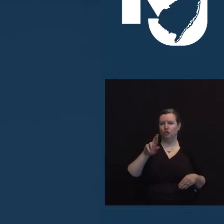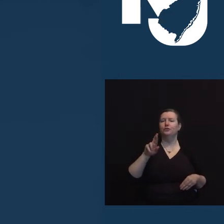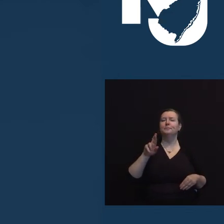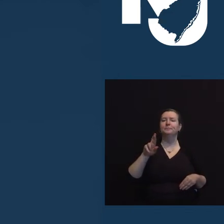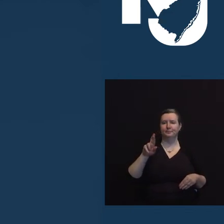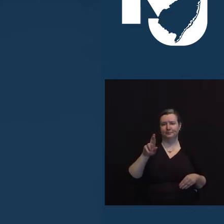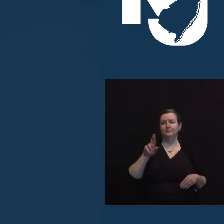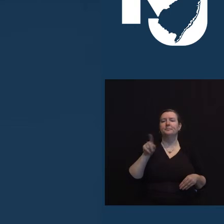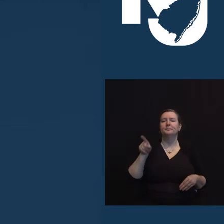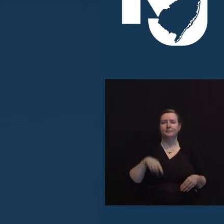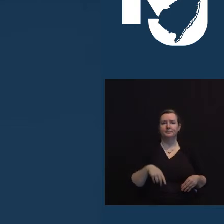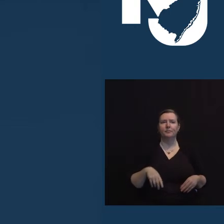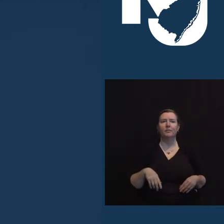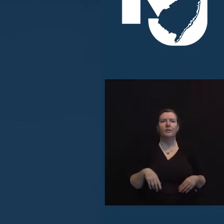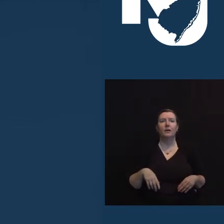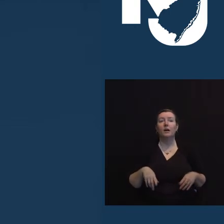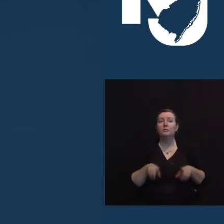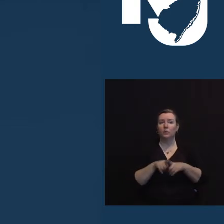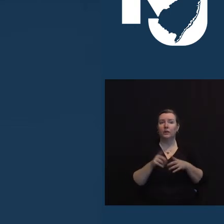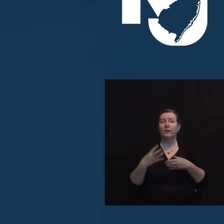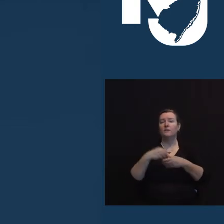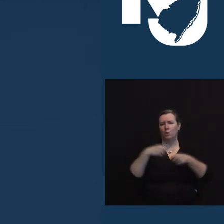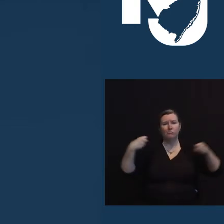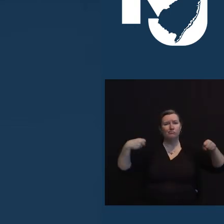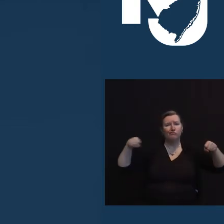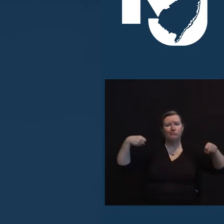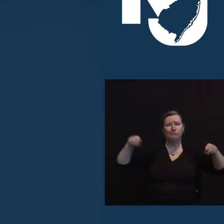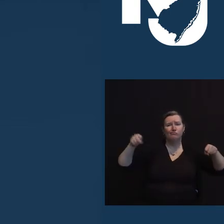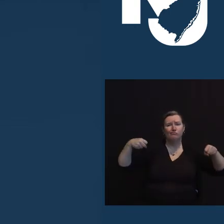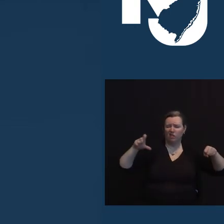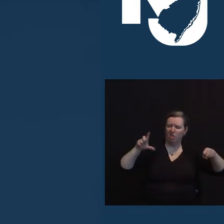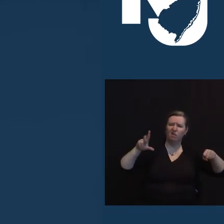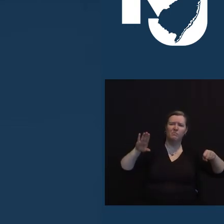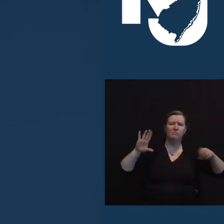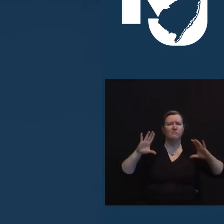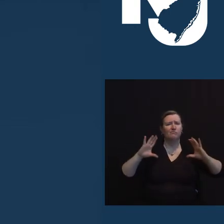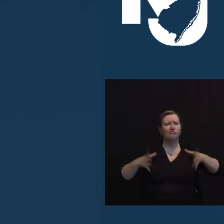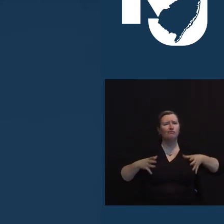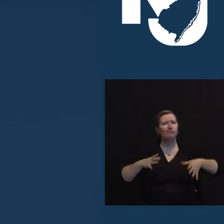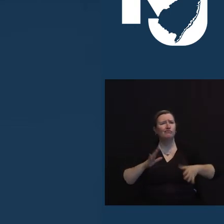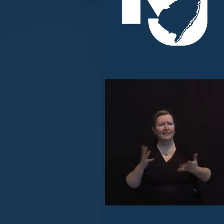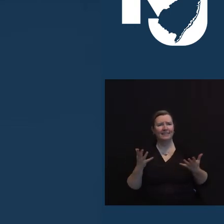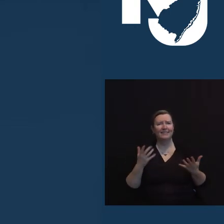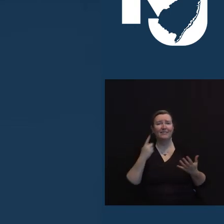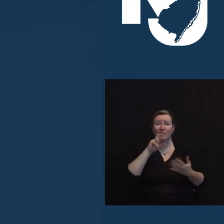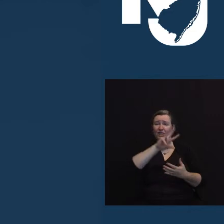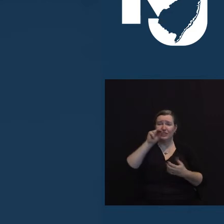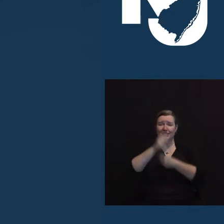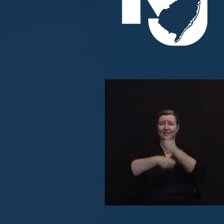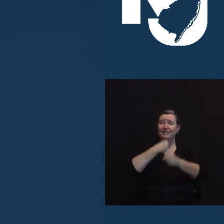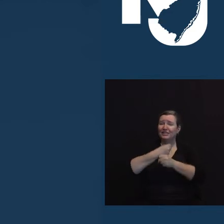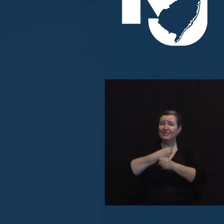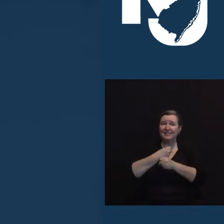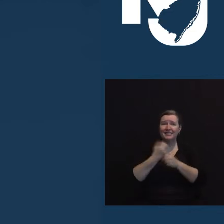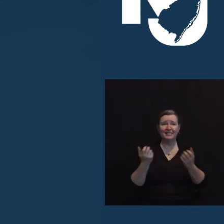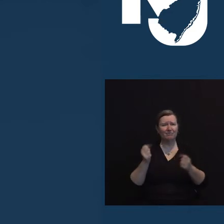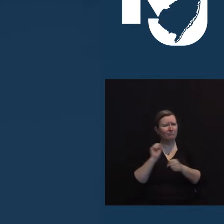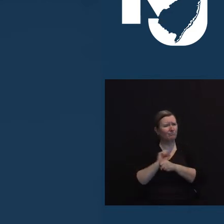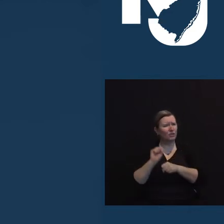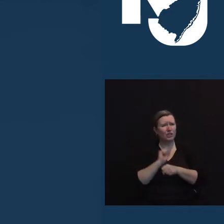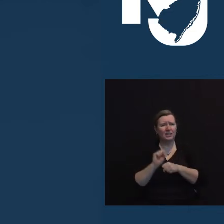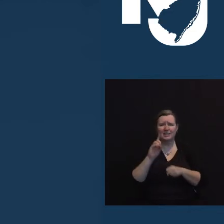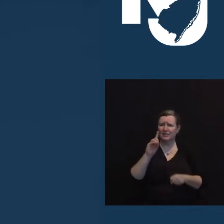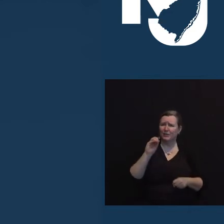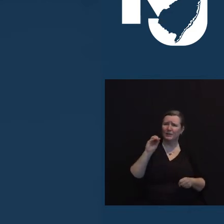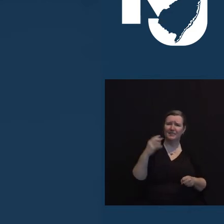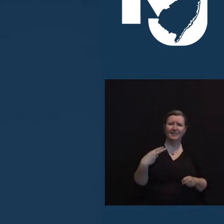motorcycle club, Leather and Lace. For the past 30 years, she was a valued member of the Department of Health's team, as I mentioned, working in the Division